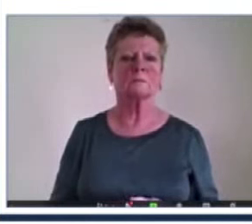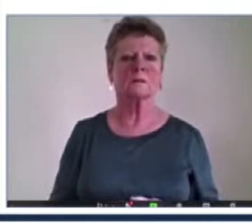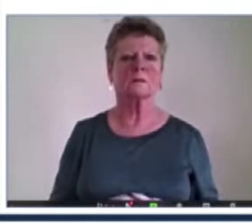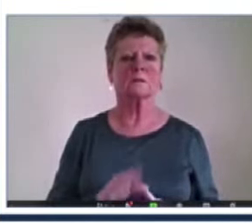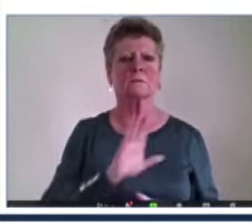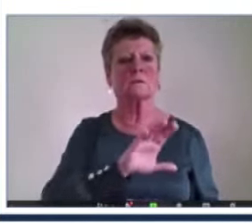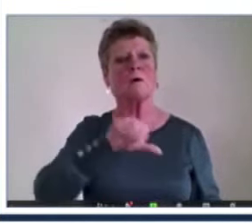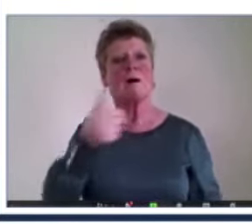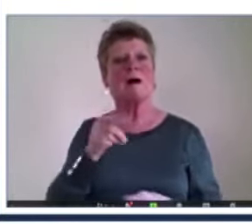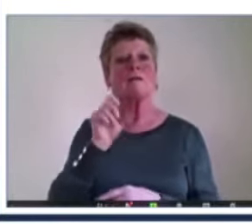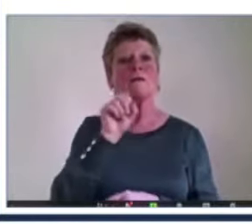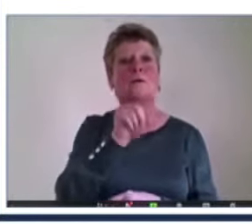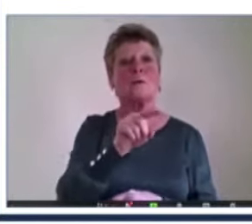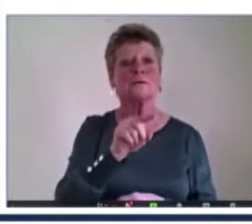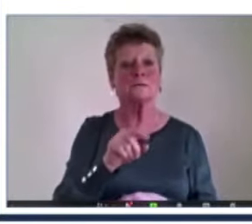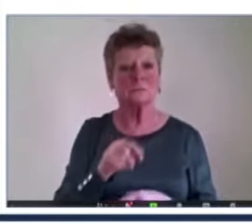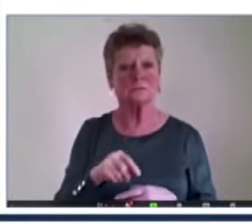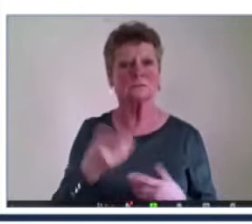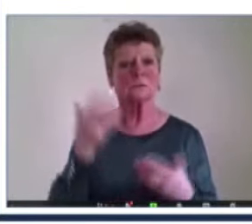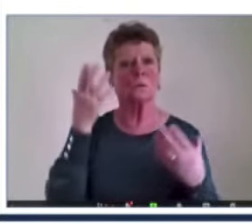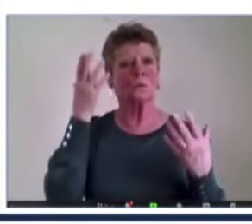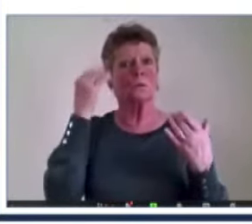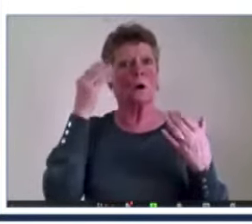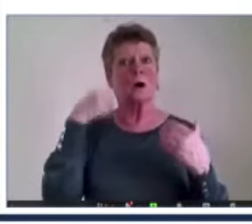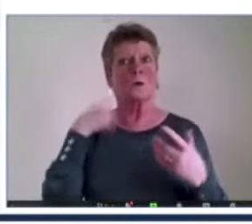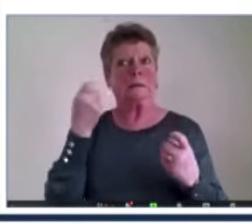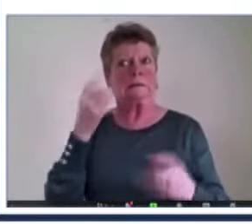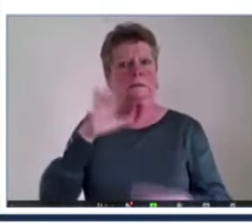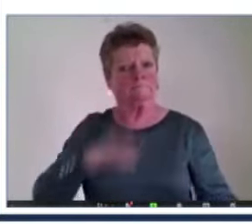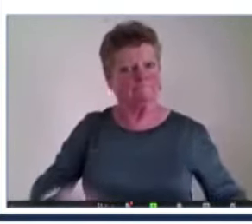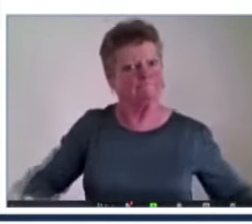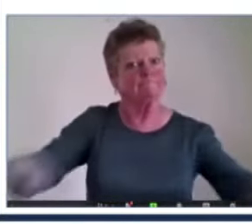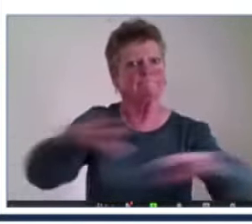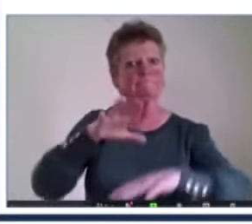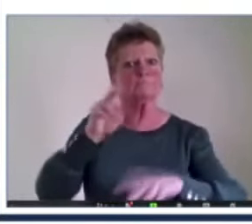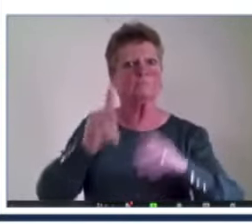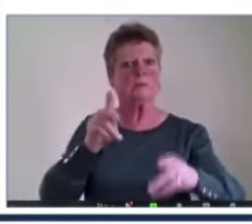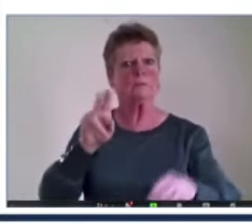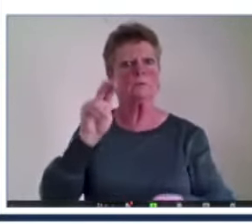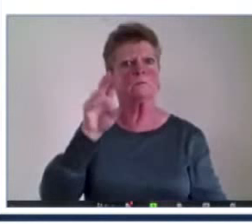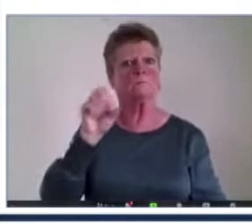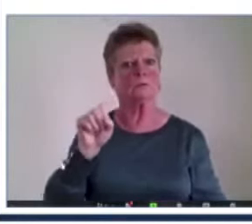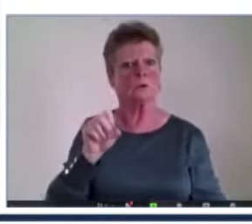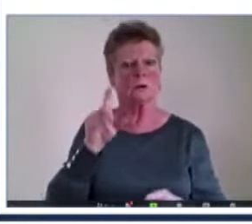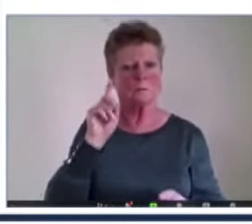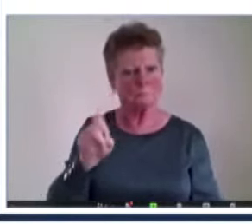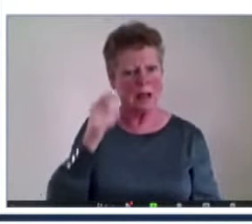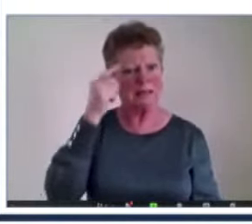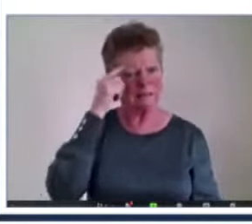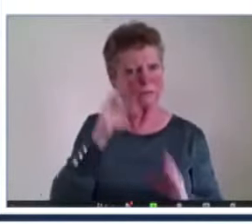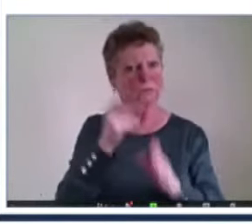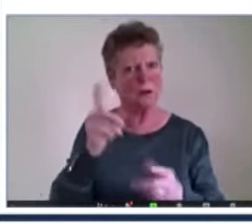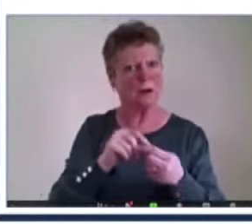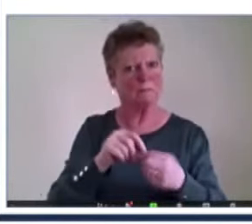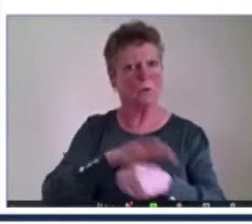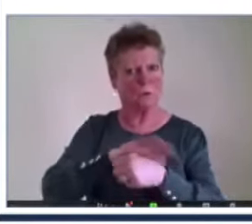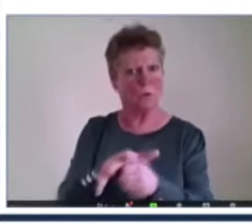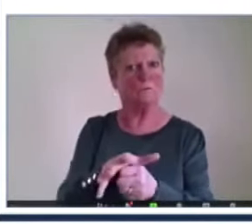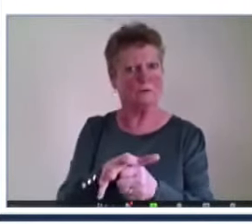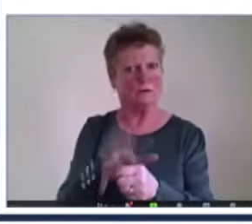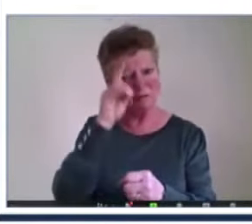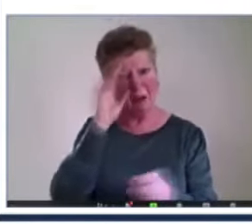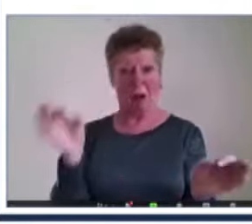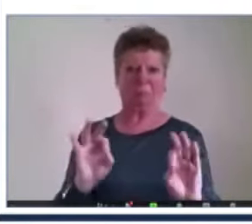the heart of why we need all Nova Scotians to still take COVID seriously and to follow all